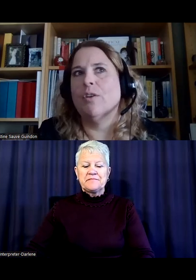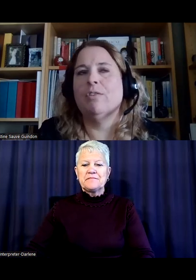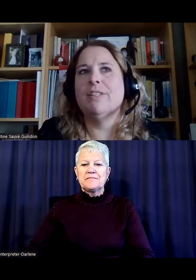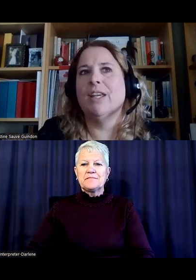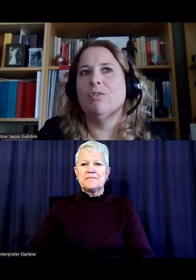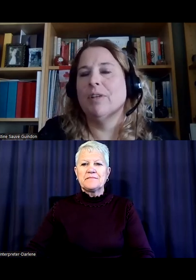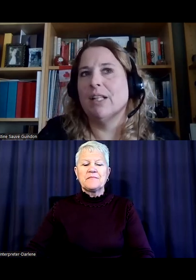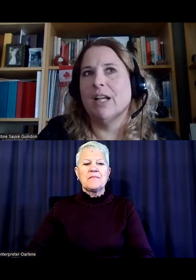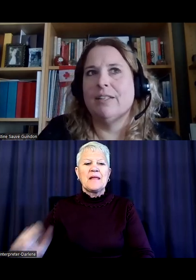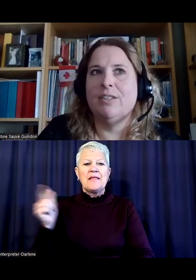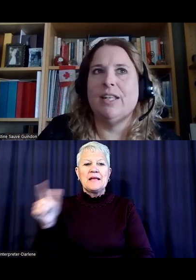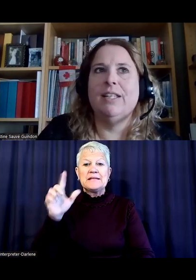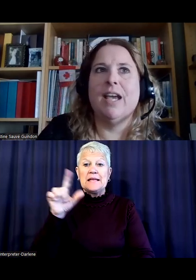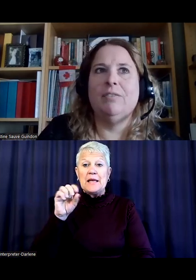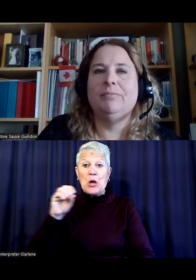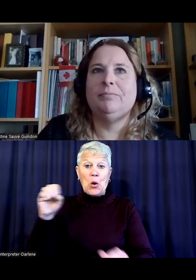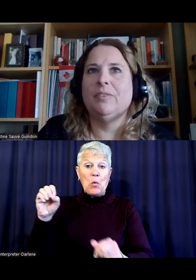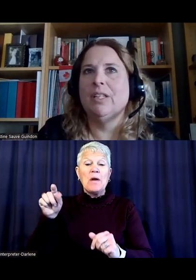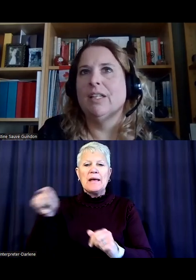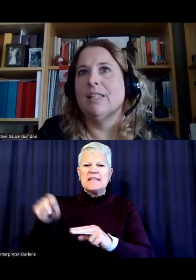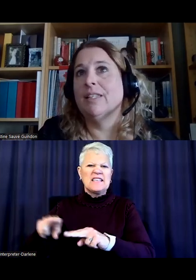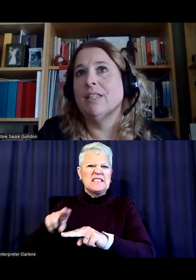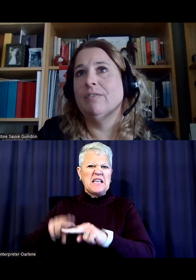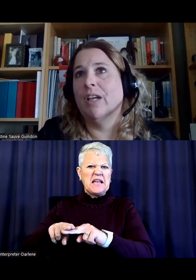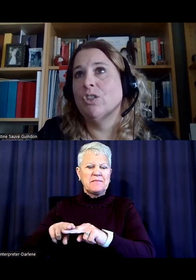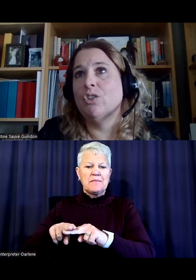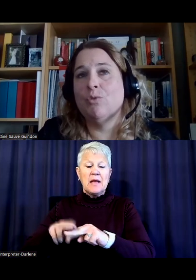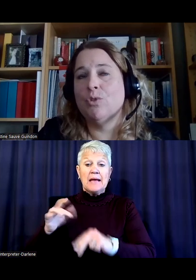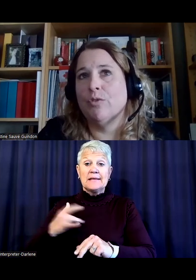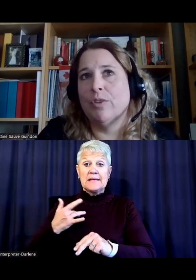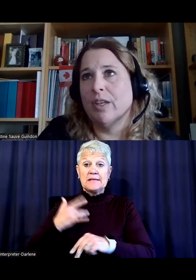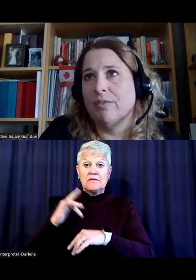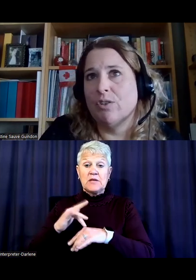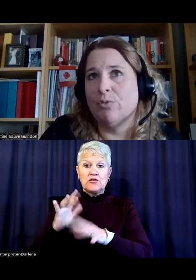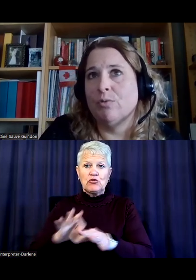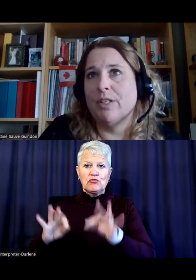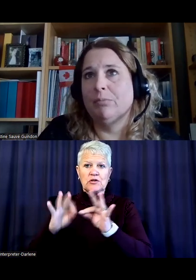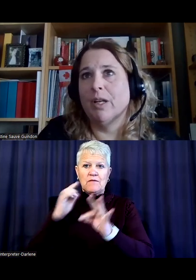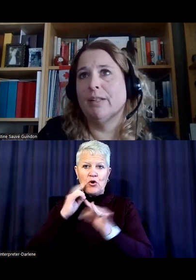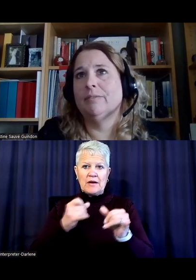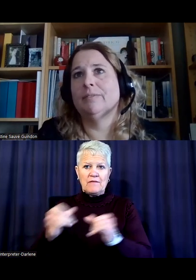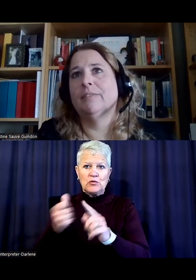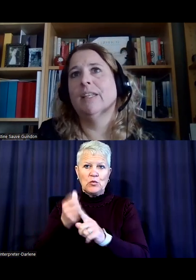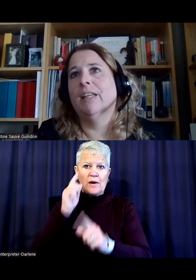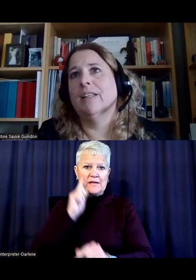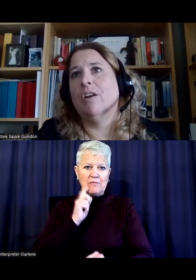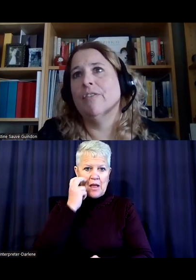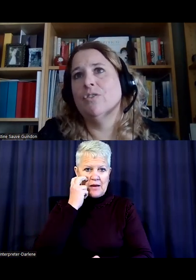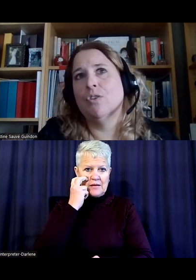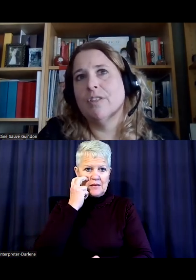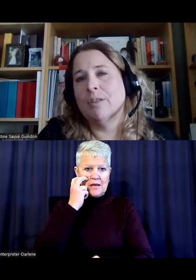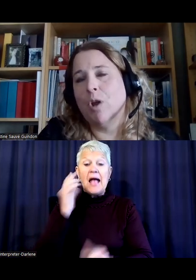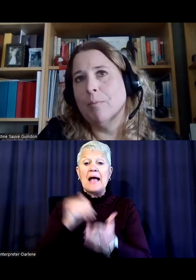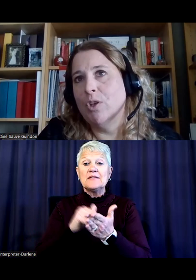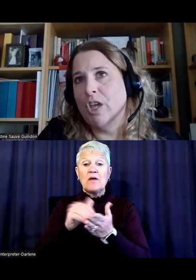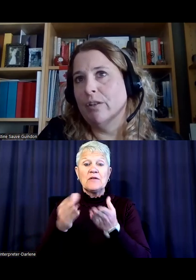So here is Leo in the class. He's sitting down. The sense of touch is crucial for individuals who are deafblind. This often